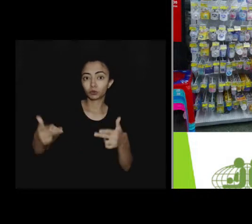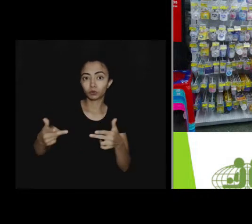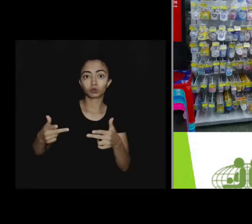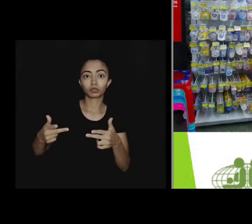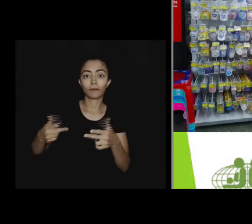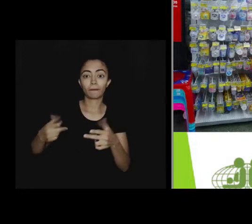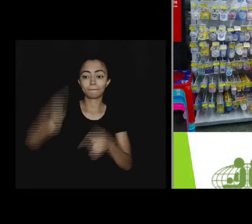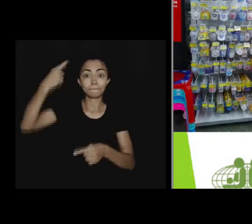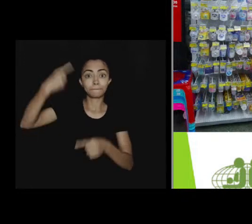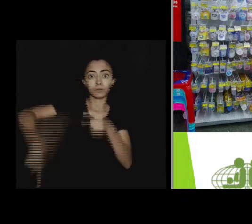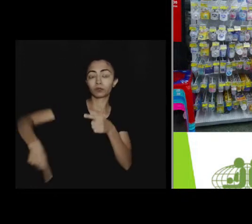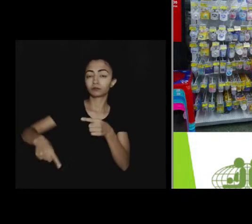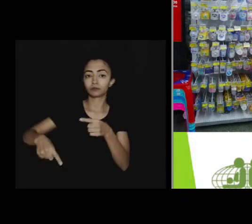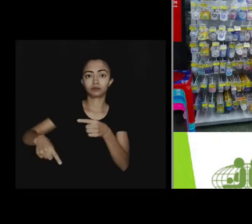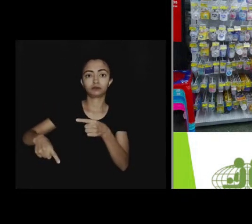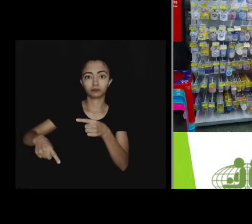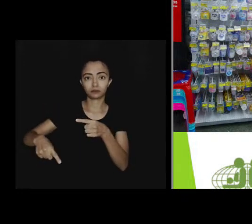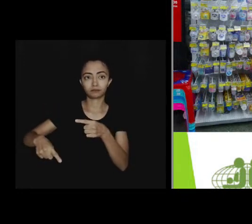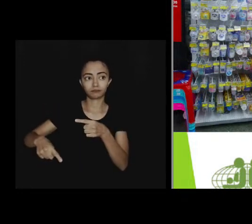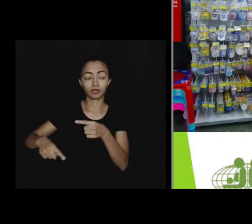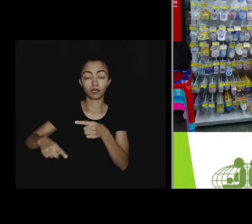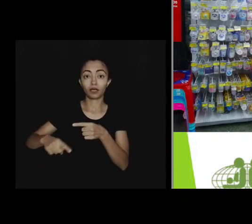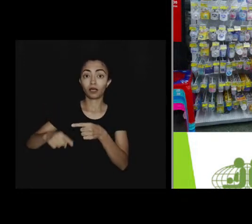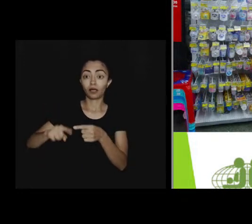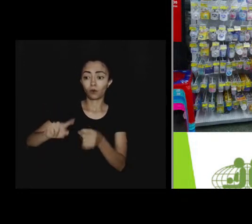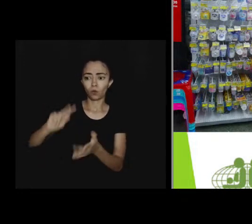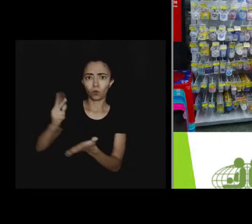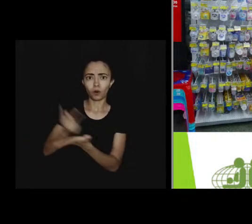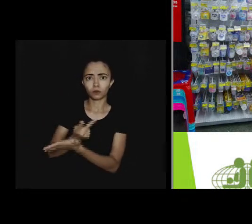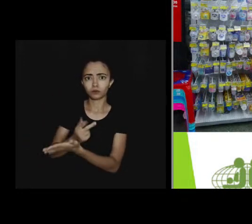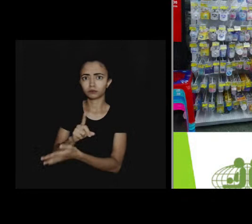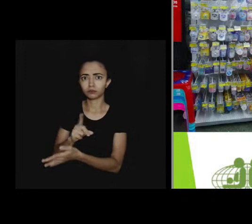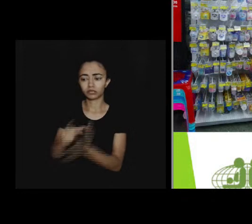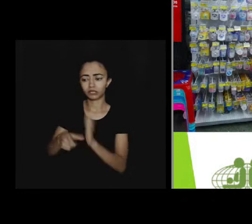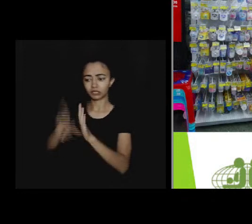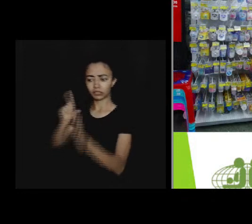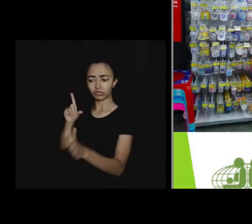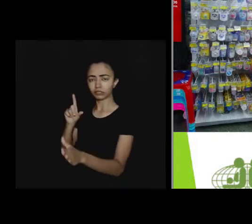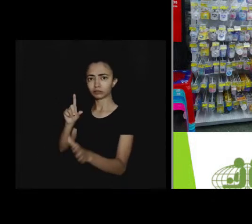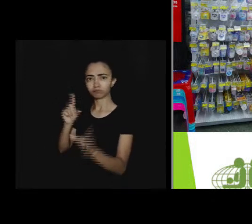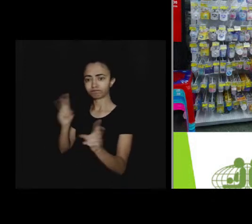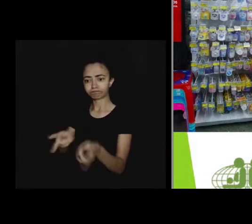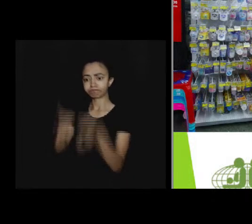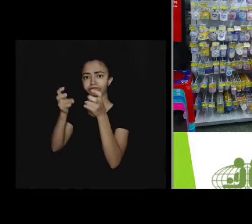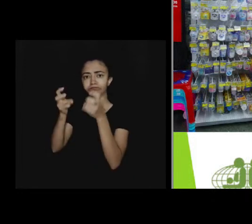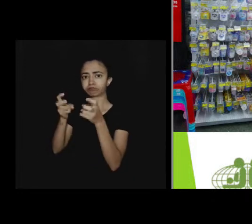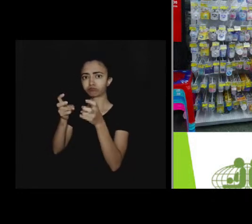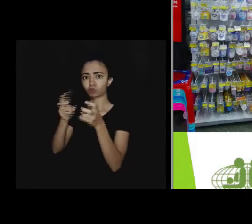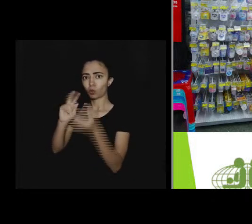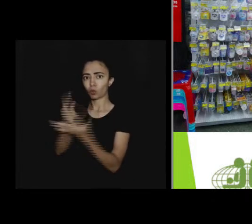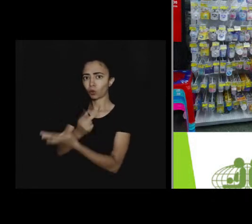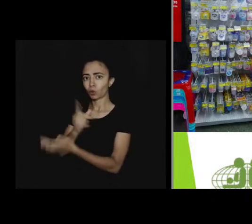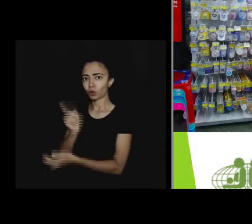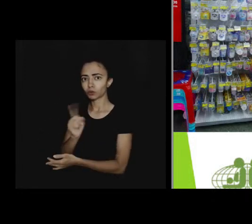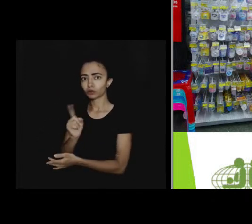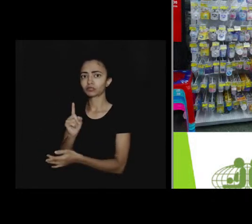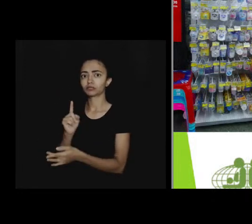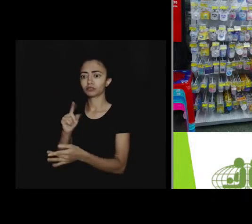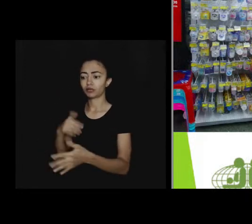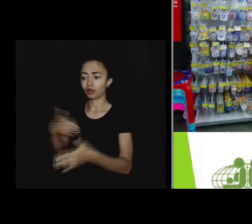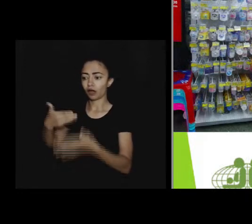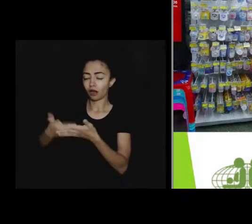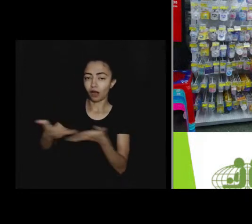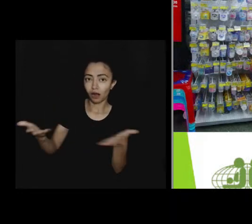is prohibited. And this is something that we didn't see, we hadn't seen in a long time. And now we have